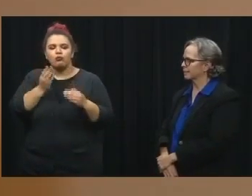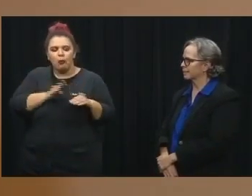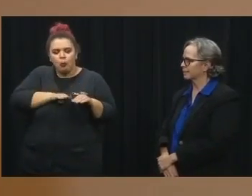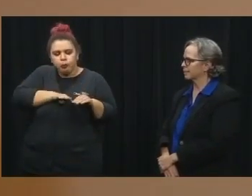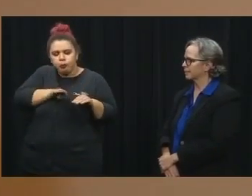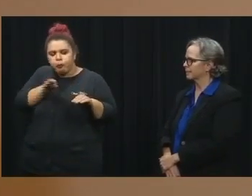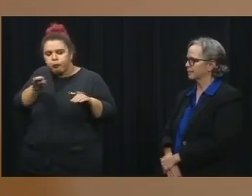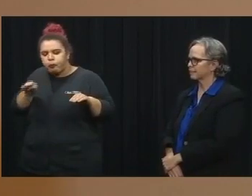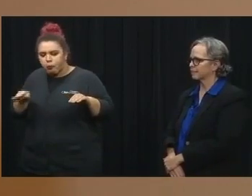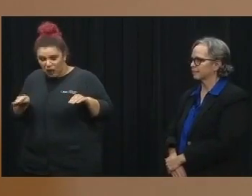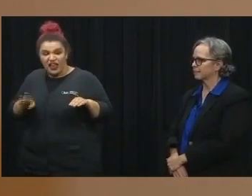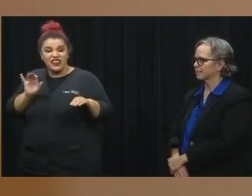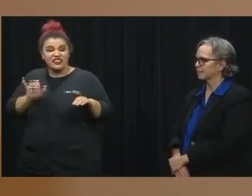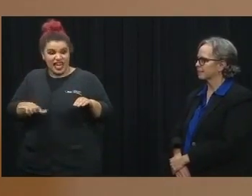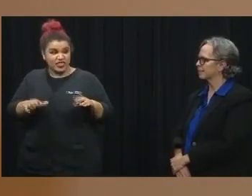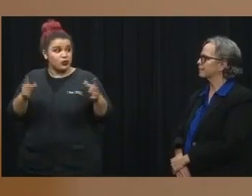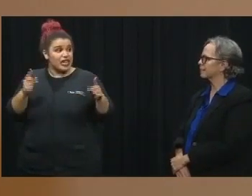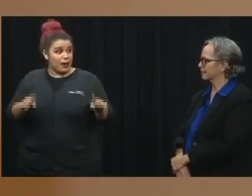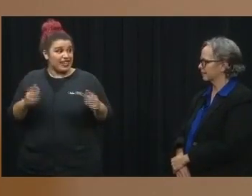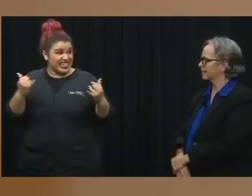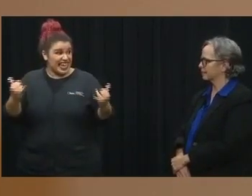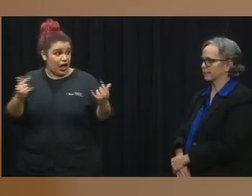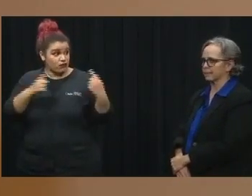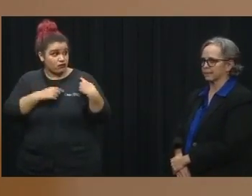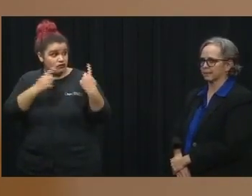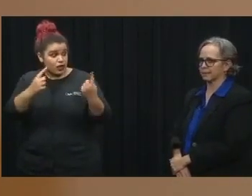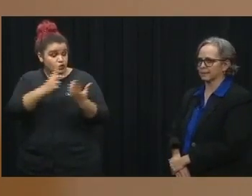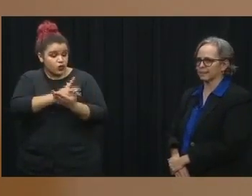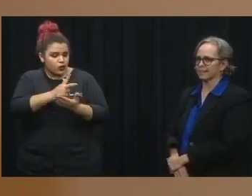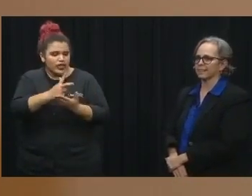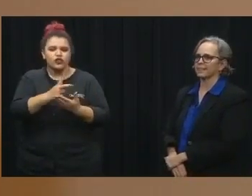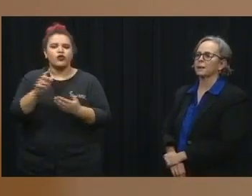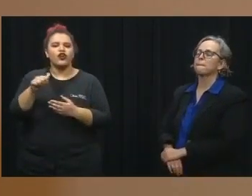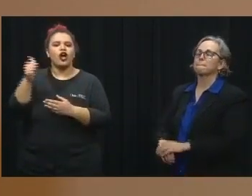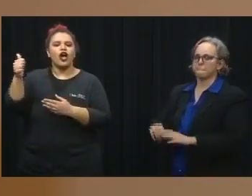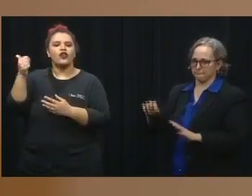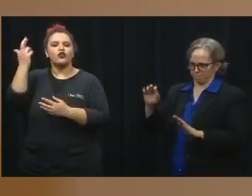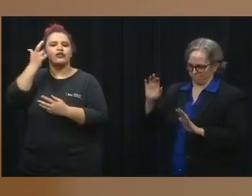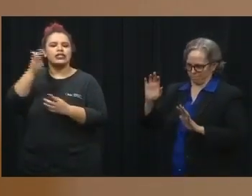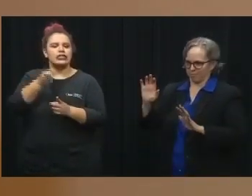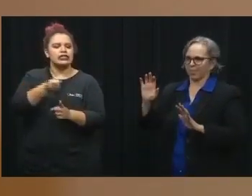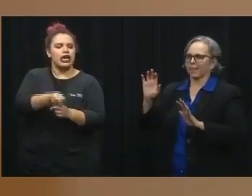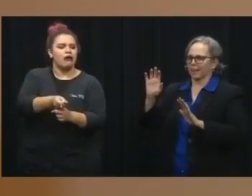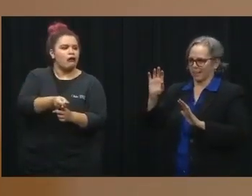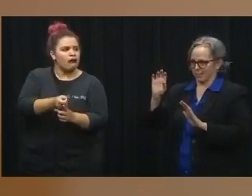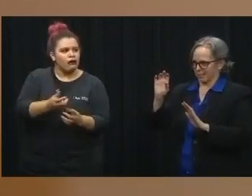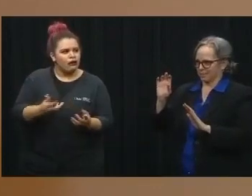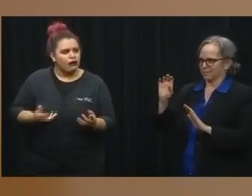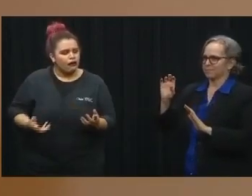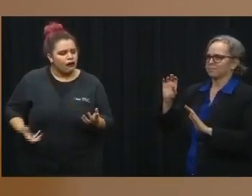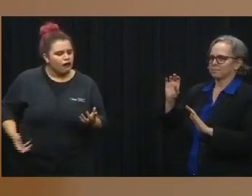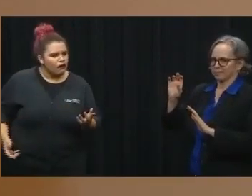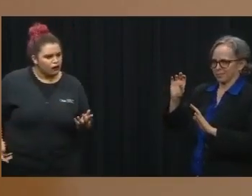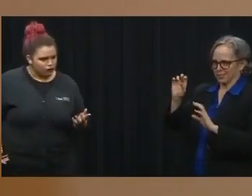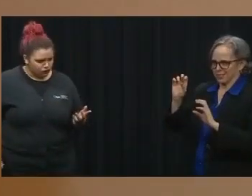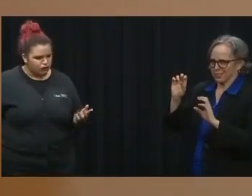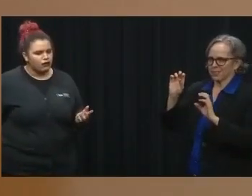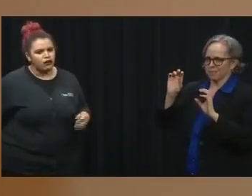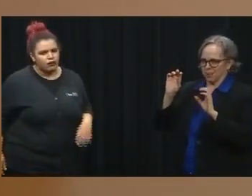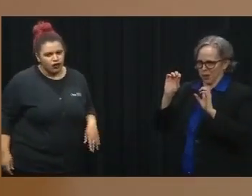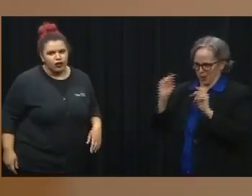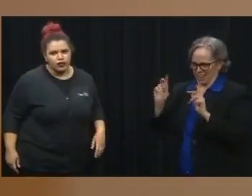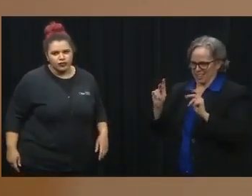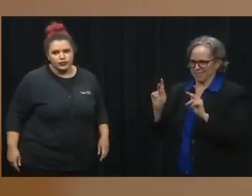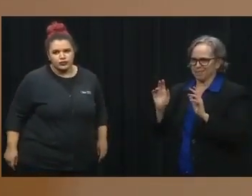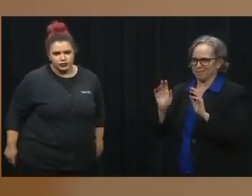we have taken in the last 3 weeks. Is that correct? Or are there other factors? That's right. And remember, going back in history, we actually